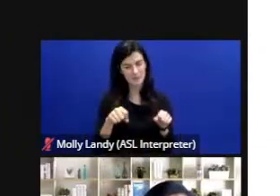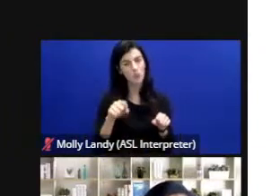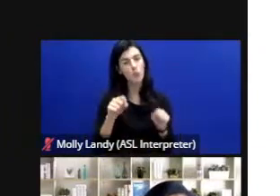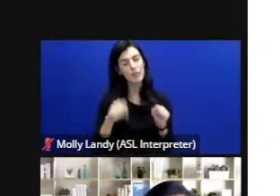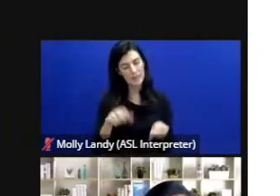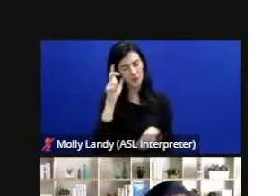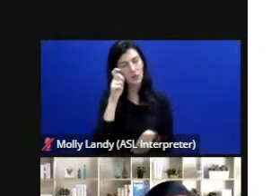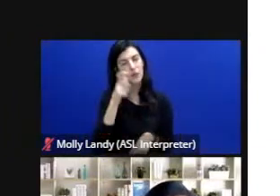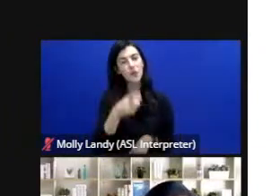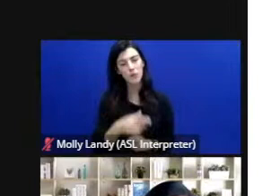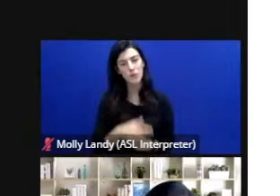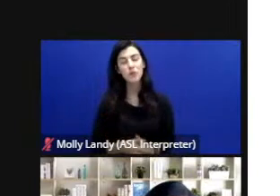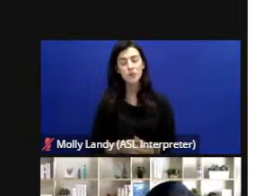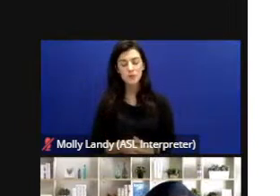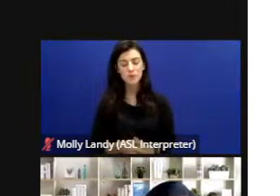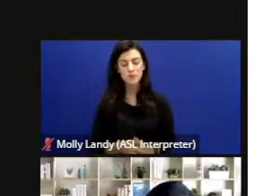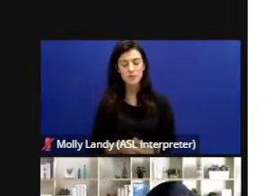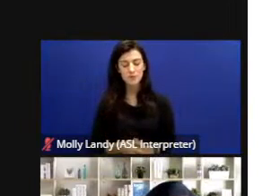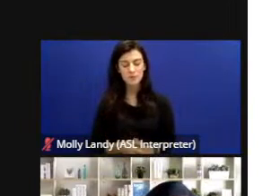Okay.